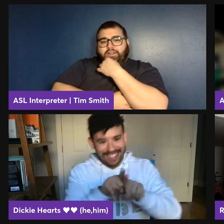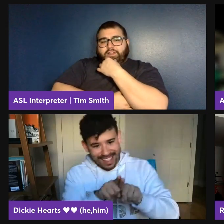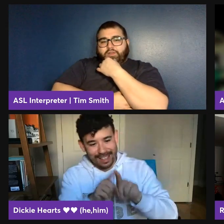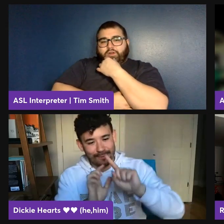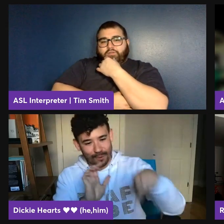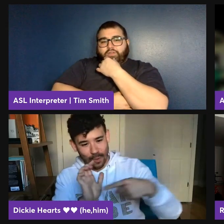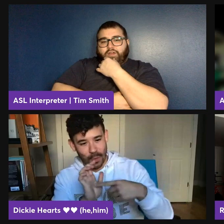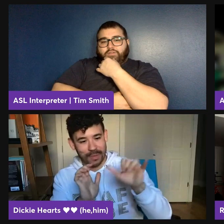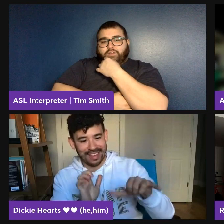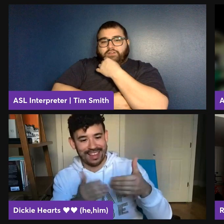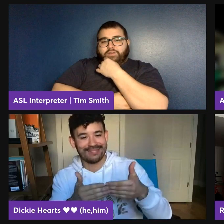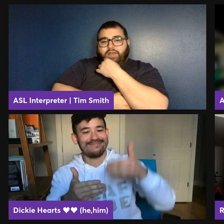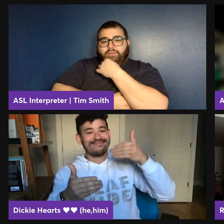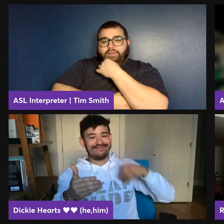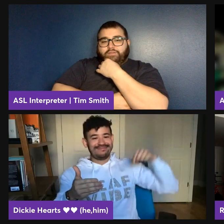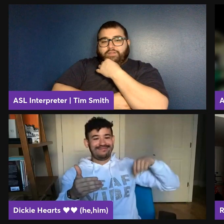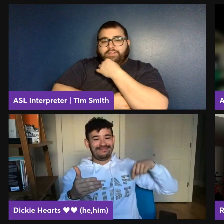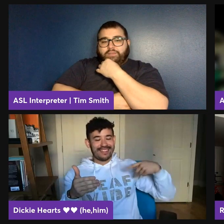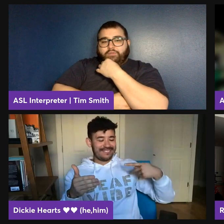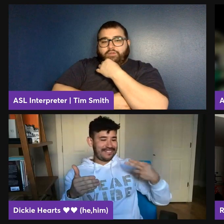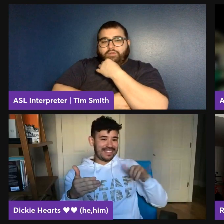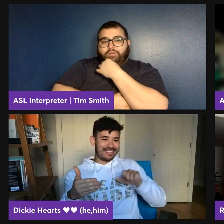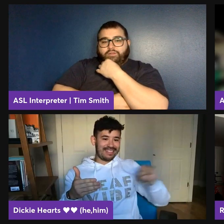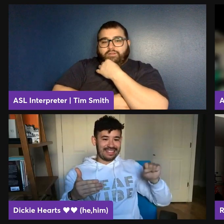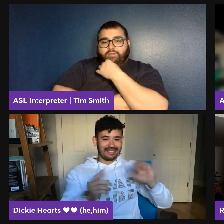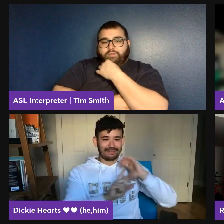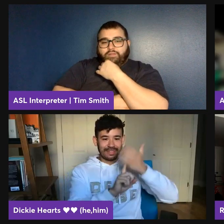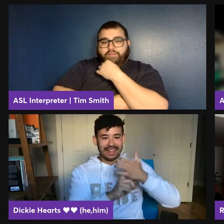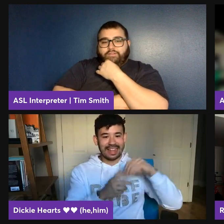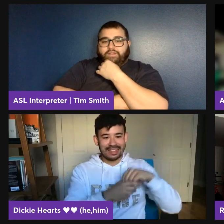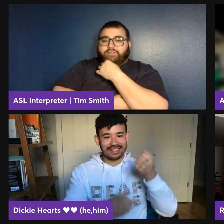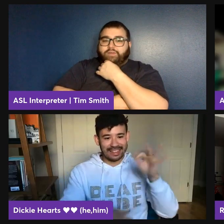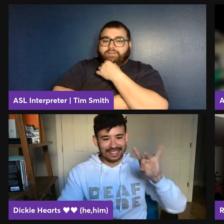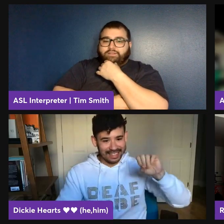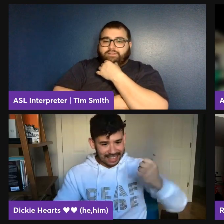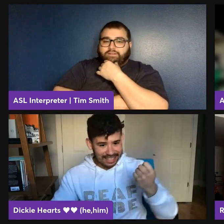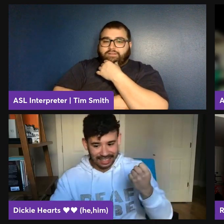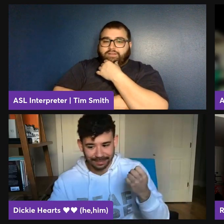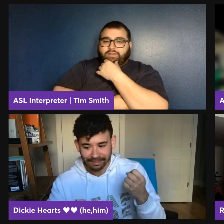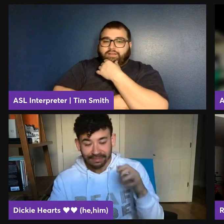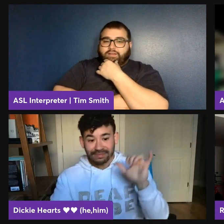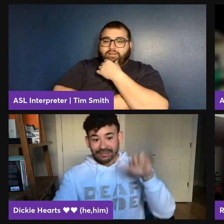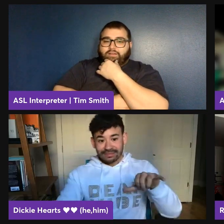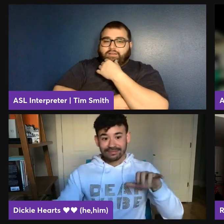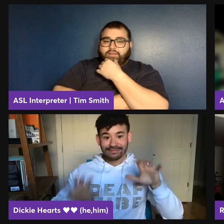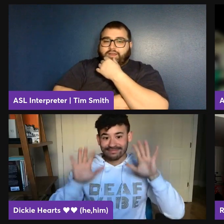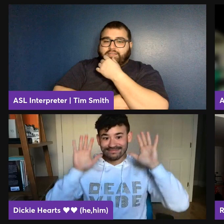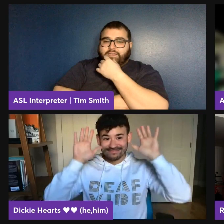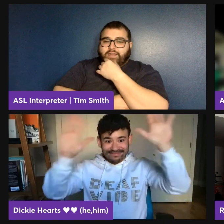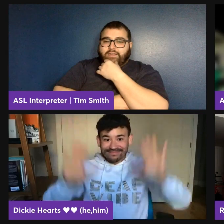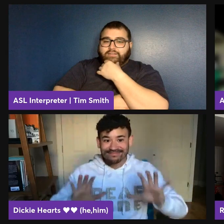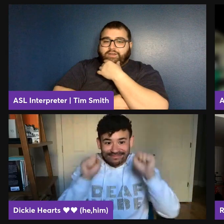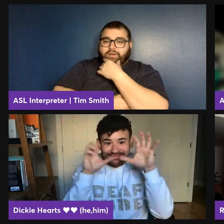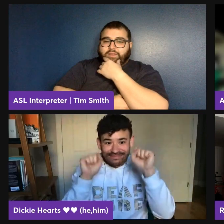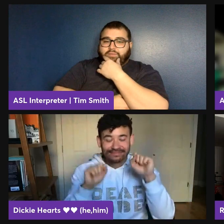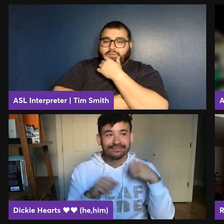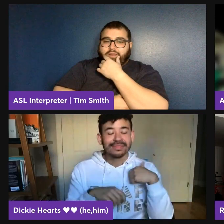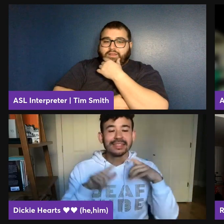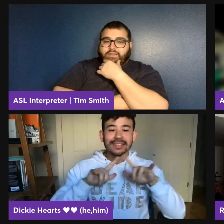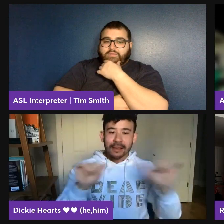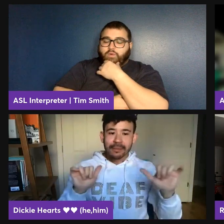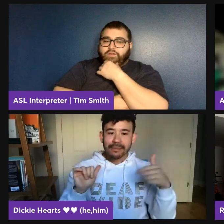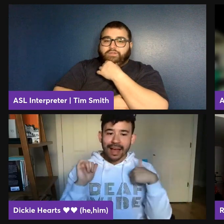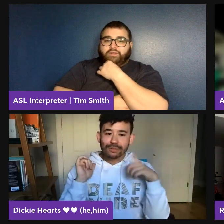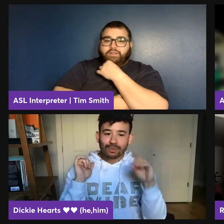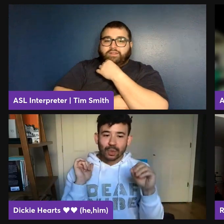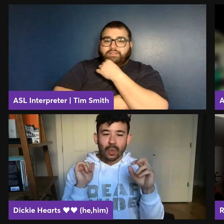2018-19, Lauren Ridloff was also nominated for the same role that Phyllis was in the 1980s. So I